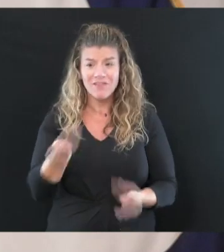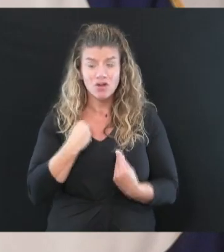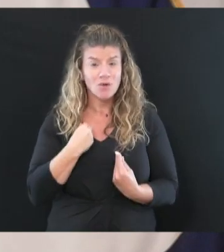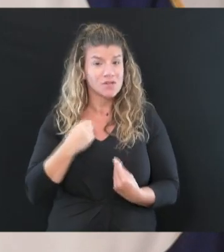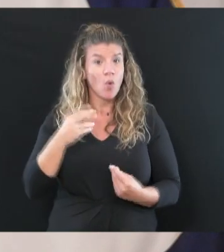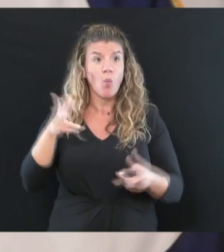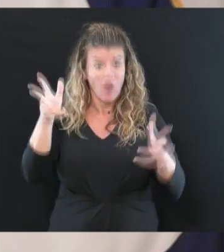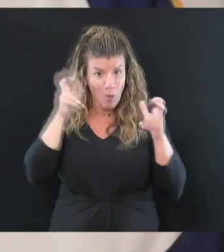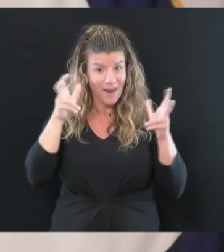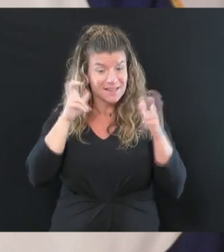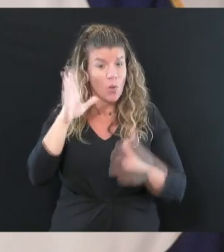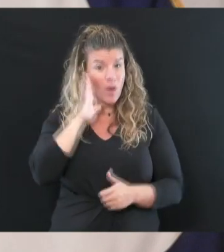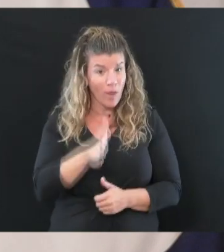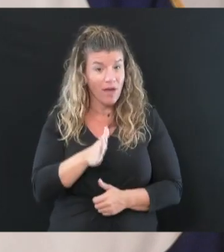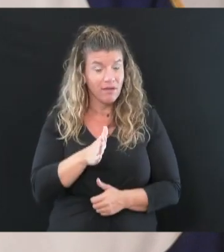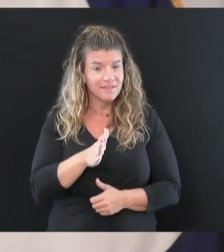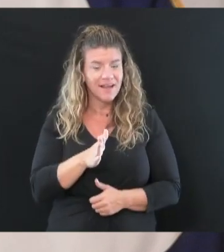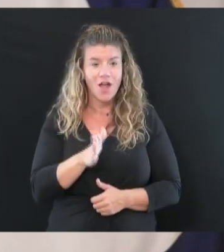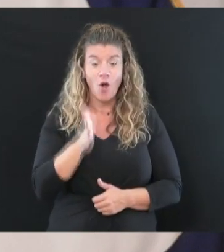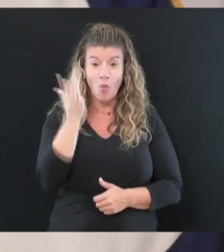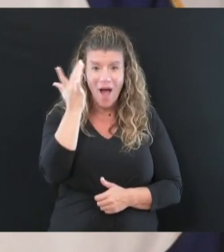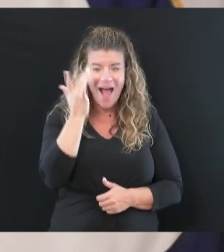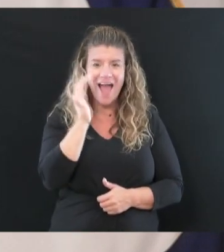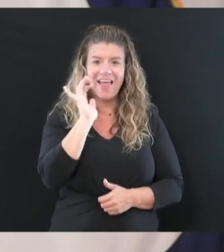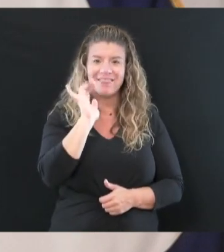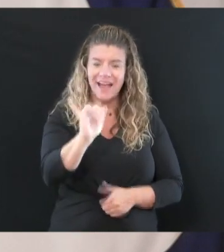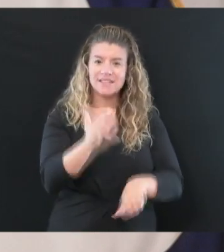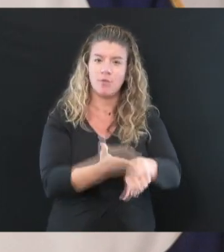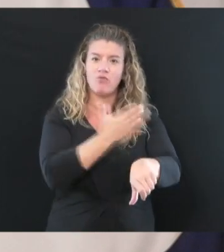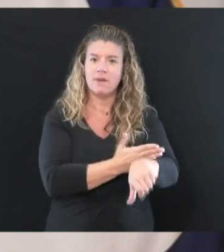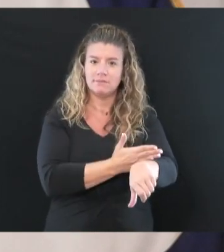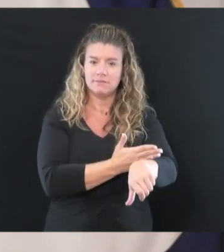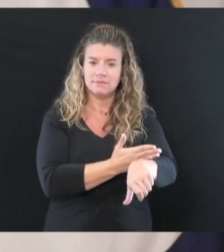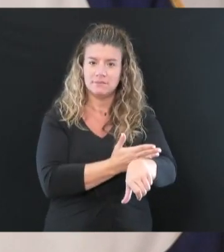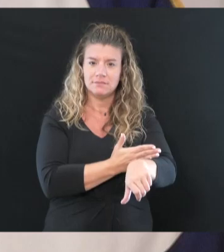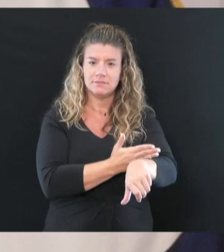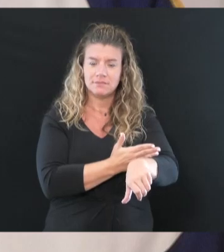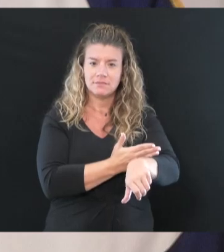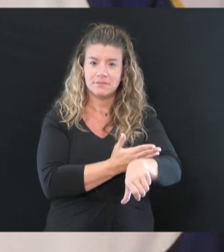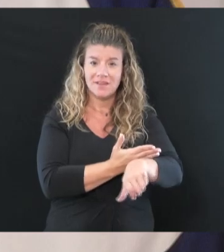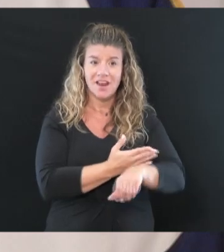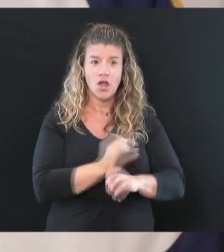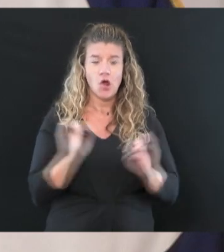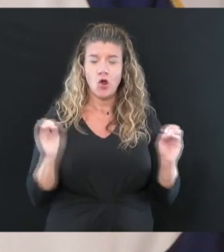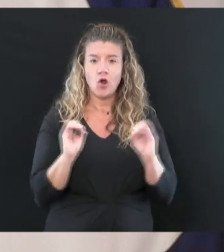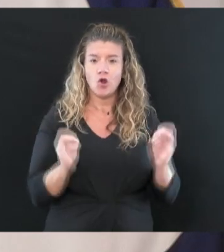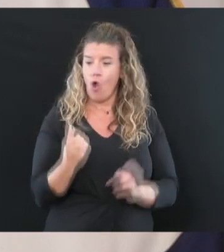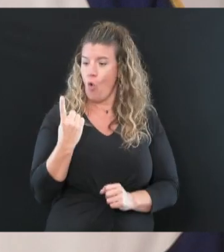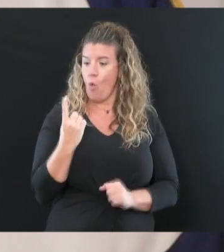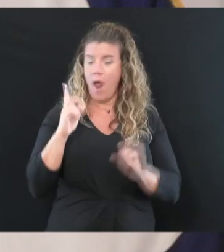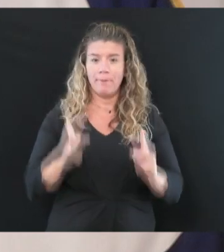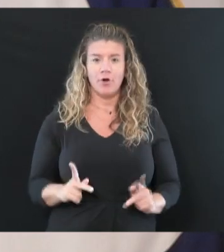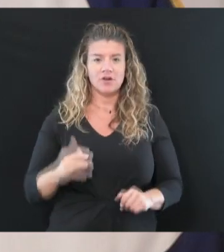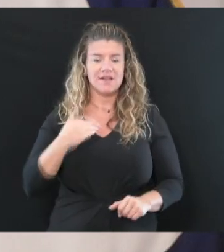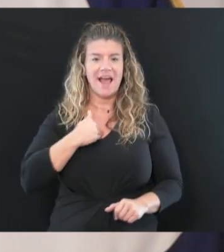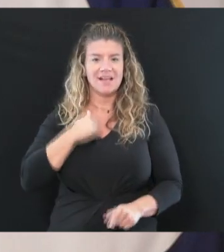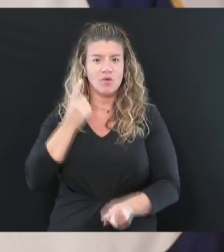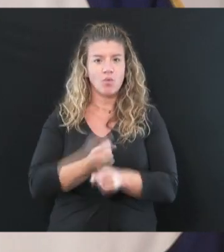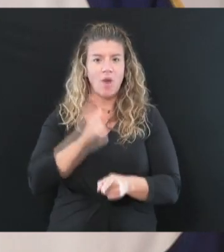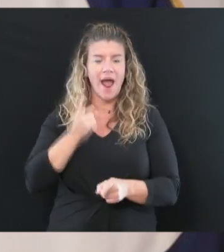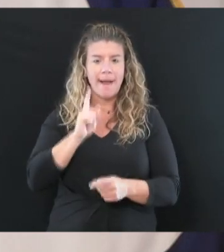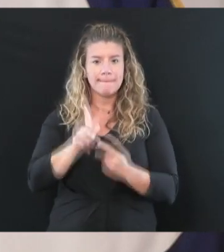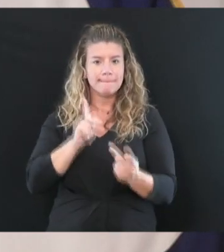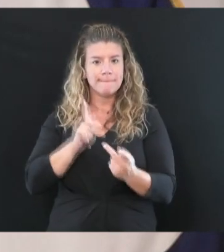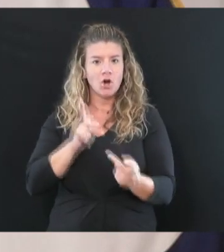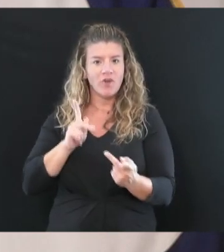we'll listen, because that's how we get better. You know, nobody has a pat answer or an absolute solid, rock solid answer